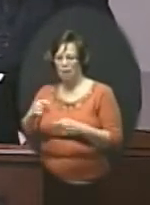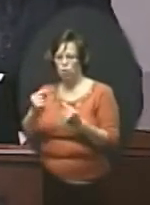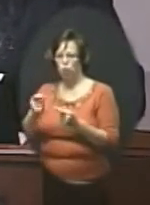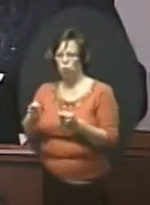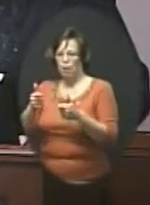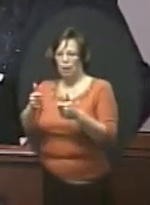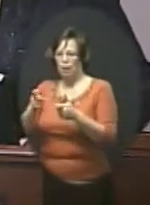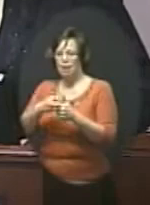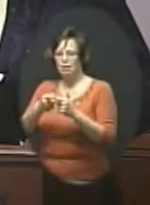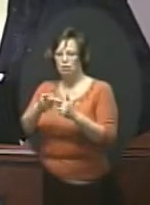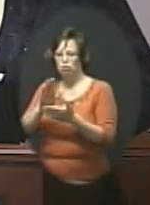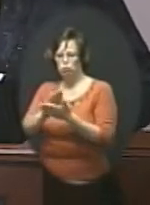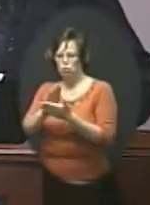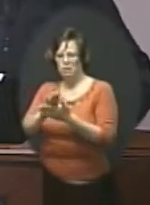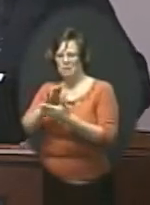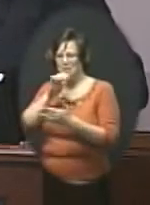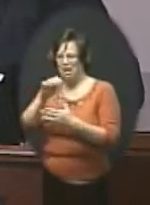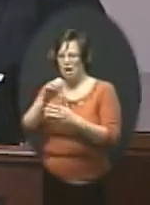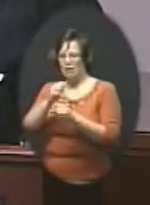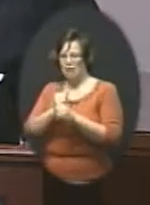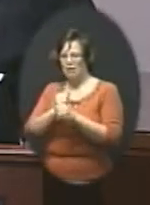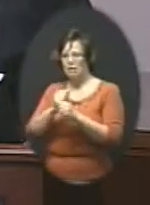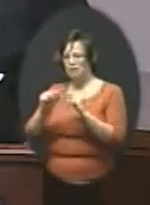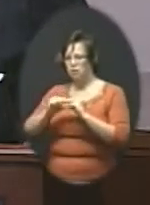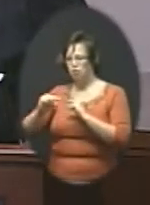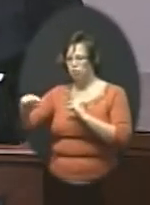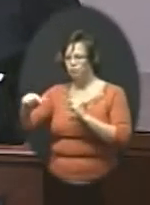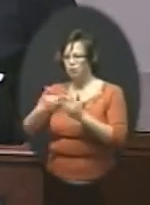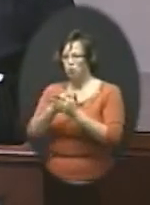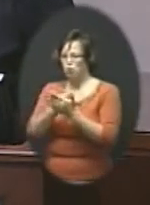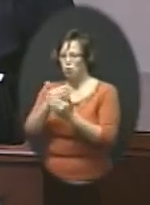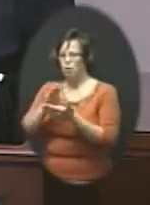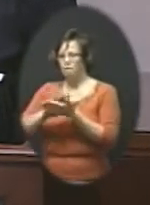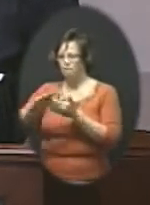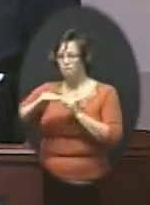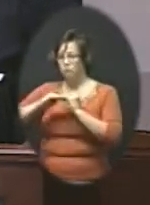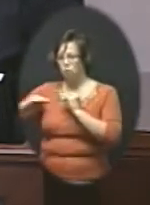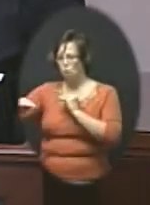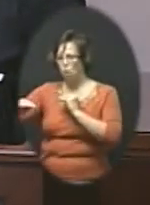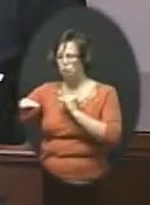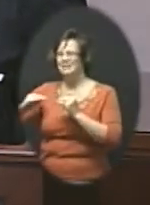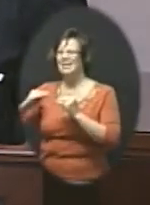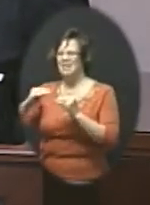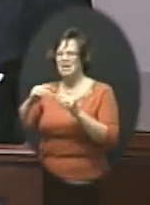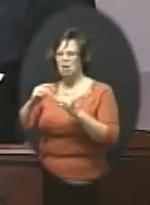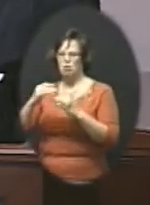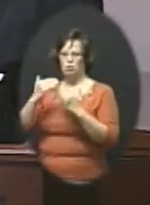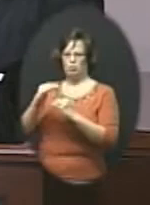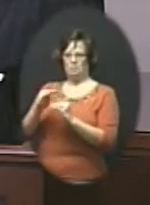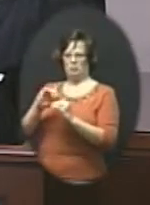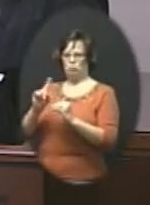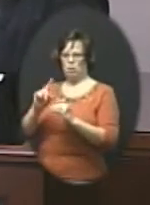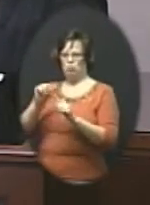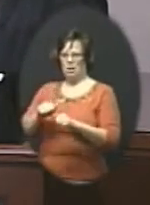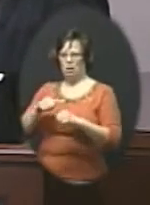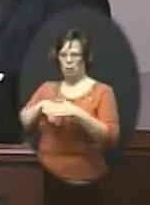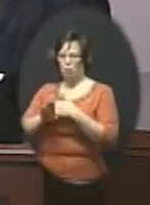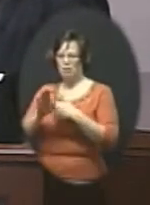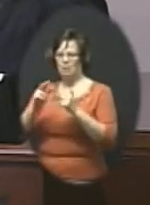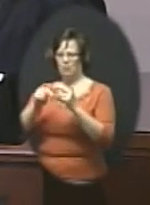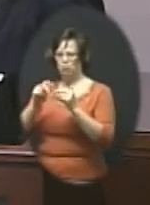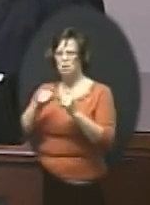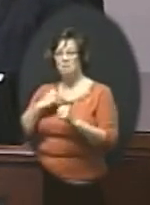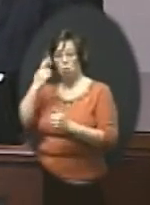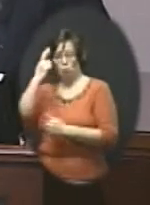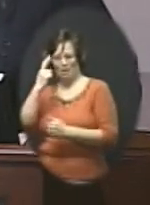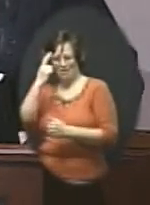And a school that's not getting epoxy floors because those sometimes restrict where you can go in the building. So we really do kind of have a method